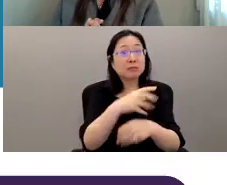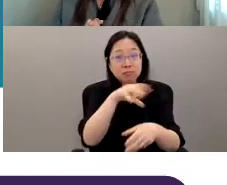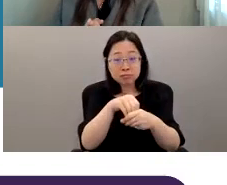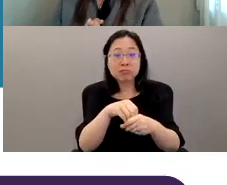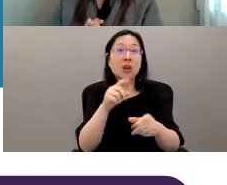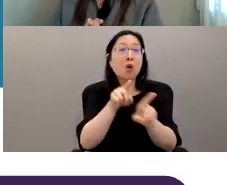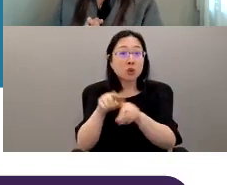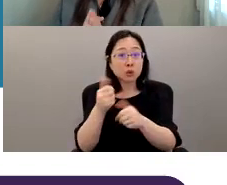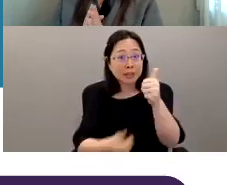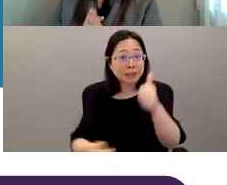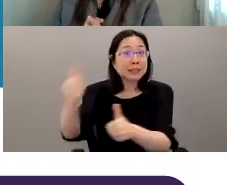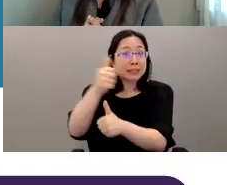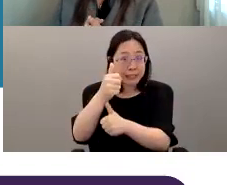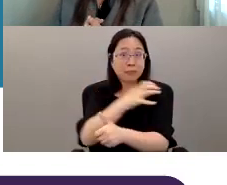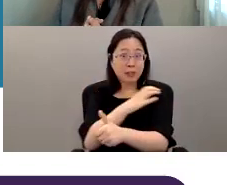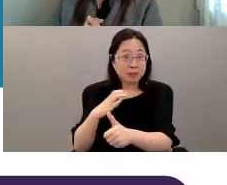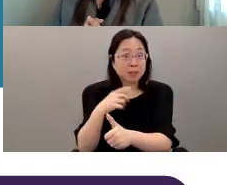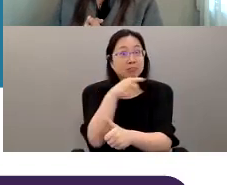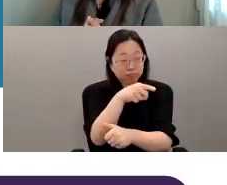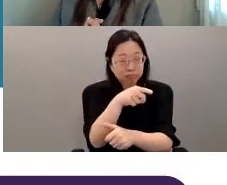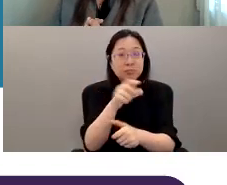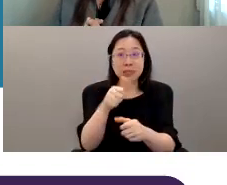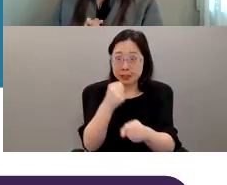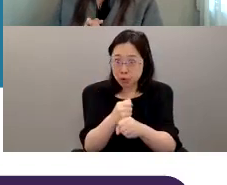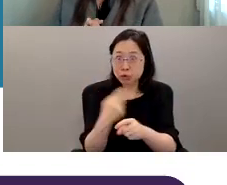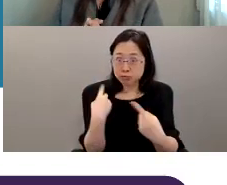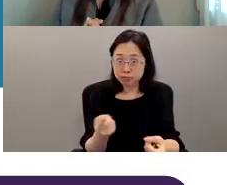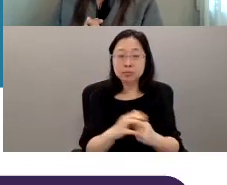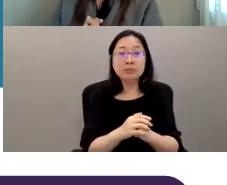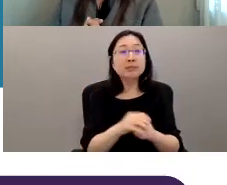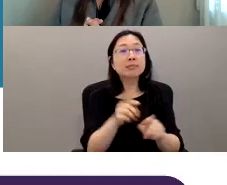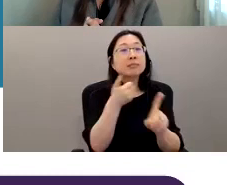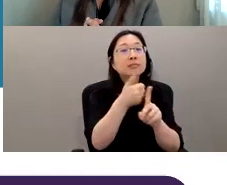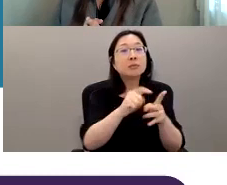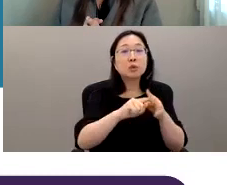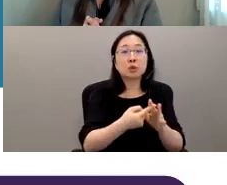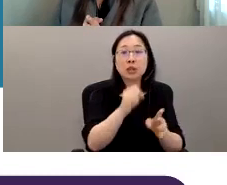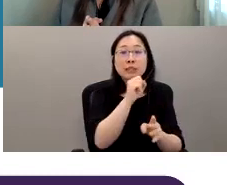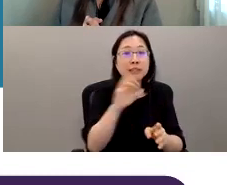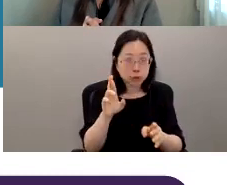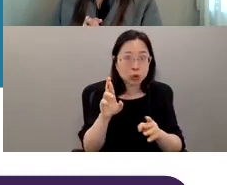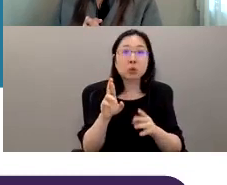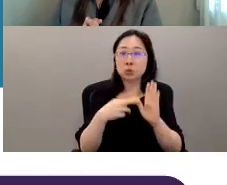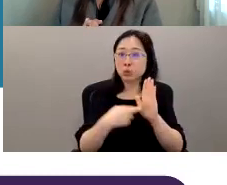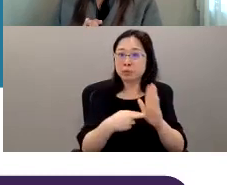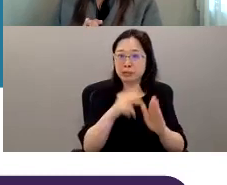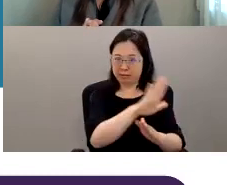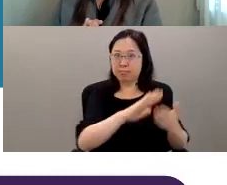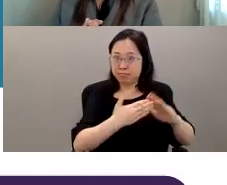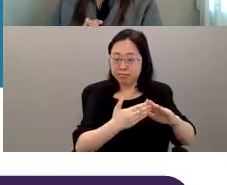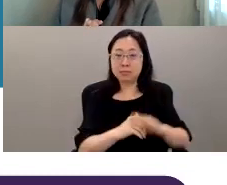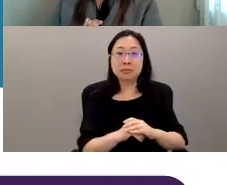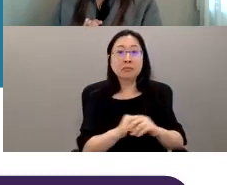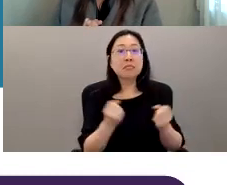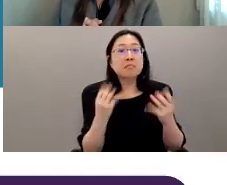the past 10 years. Joanne started as a senior representing their community. Over the years, she's been